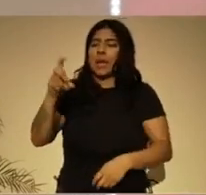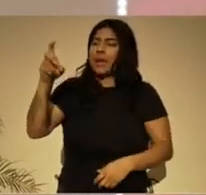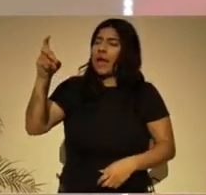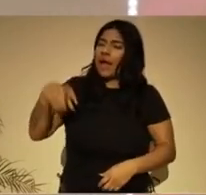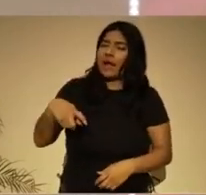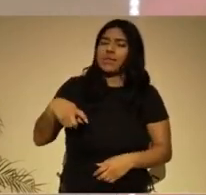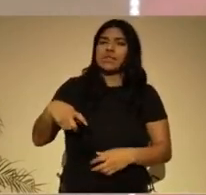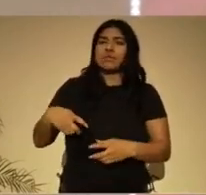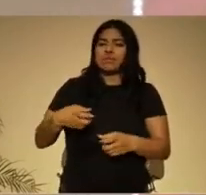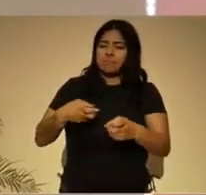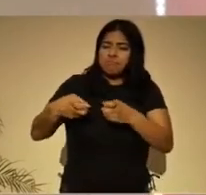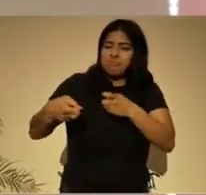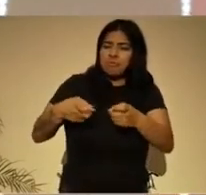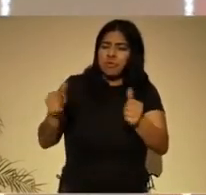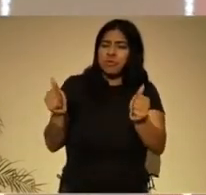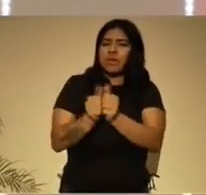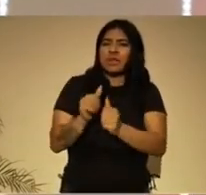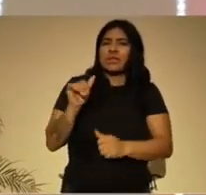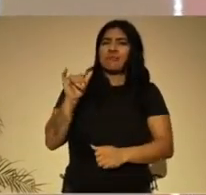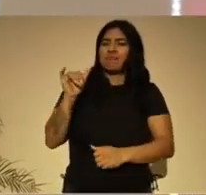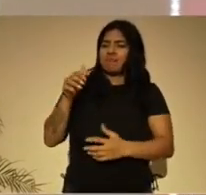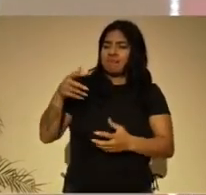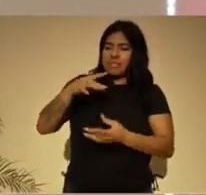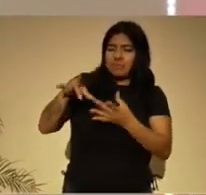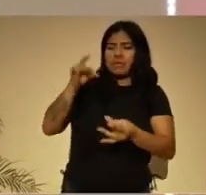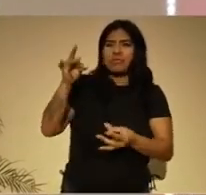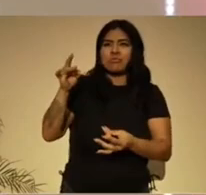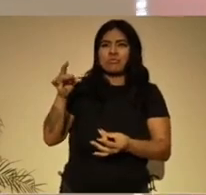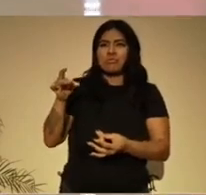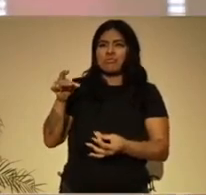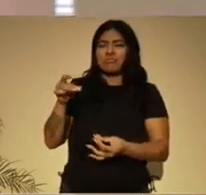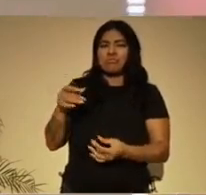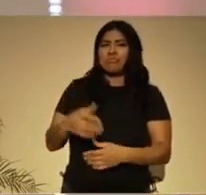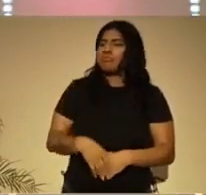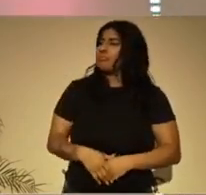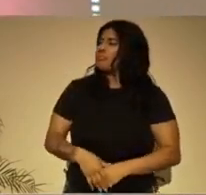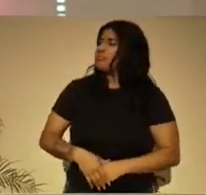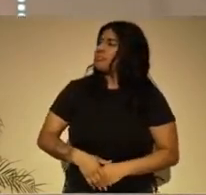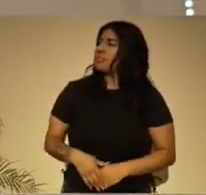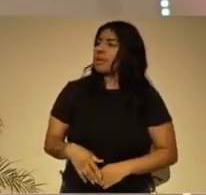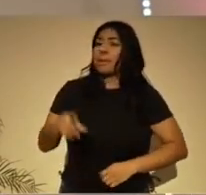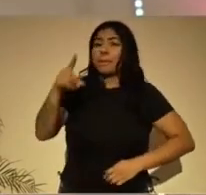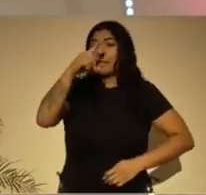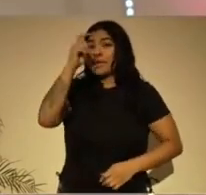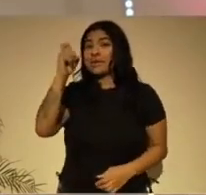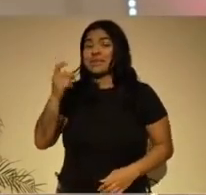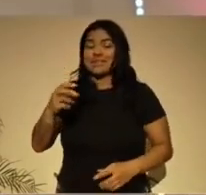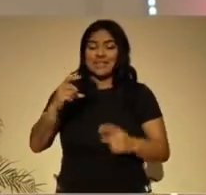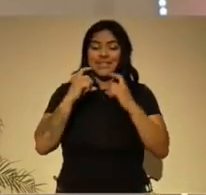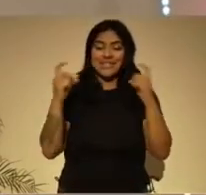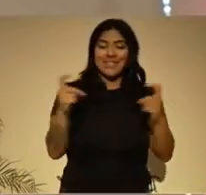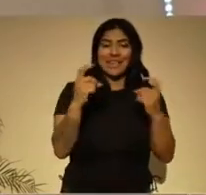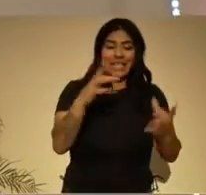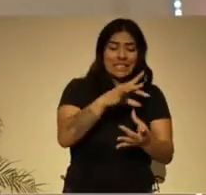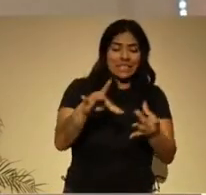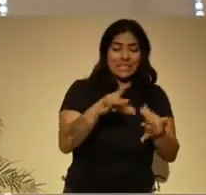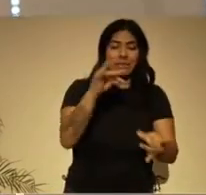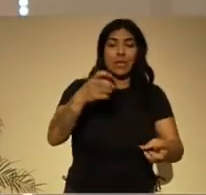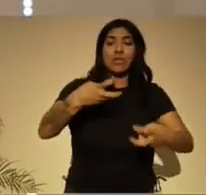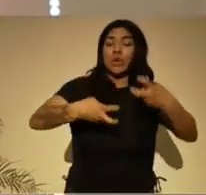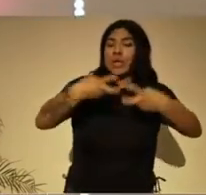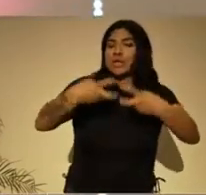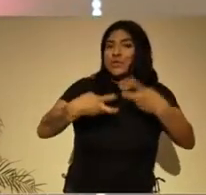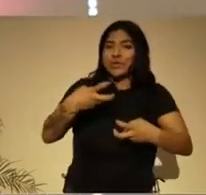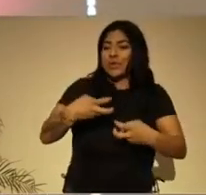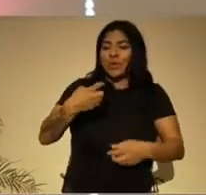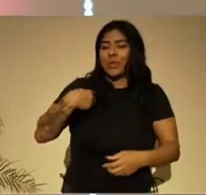be dealt with accordingly. You're with me? That because sin is a spiritual issue,